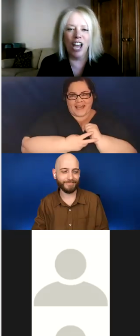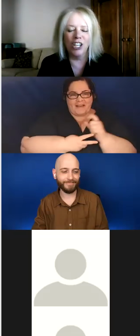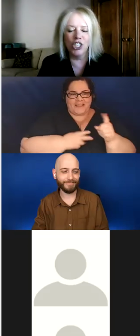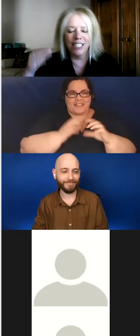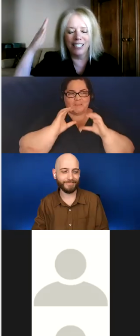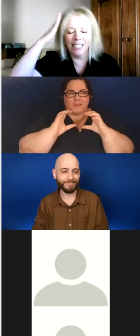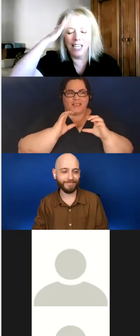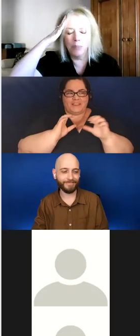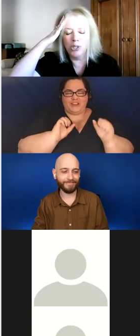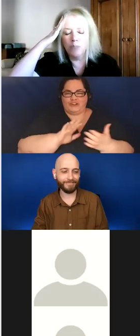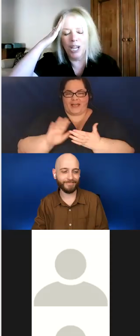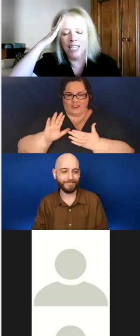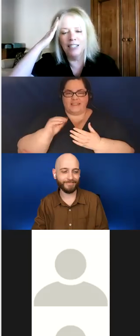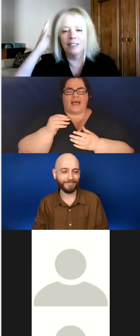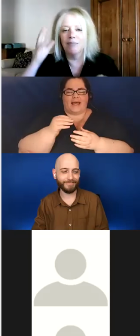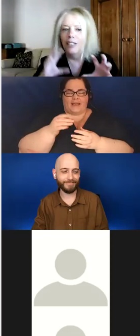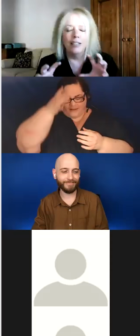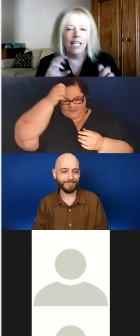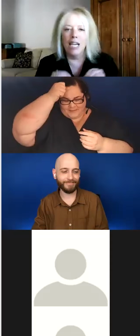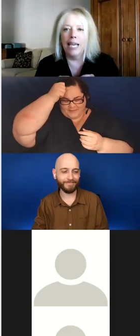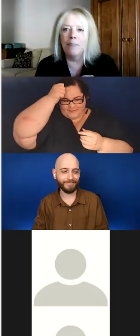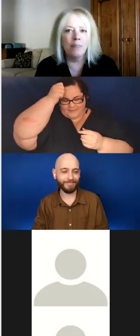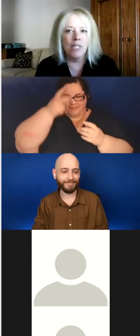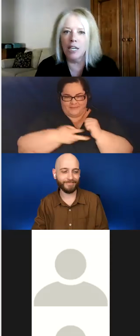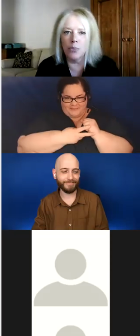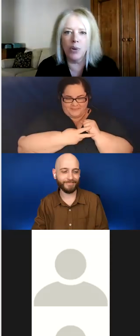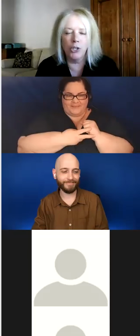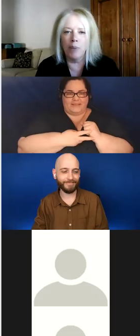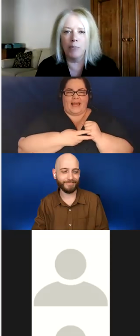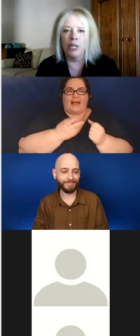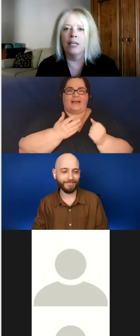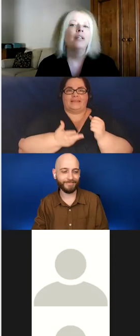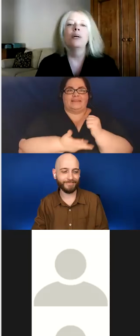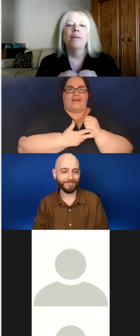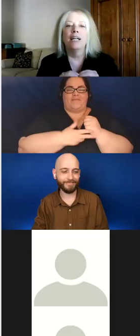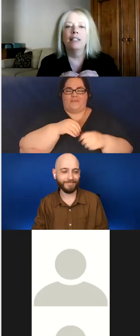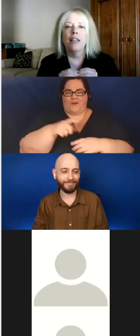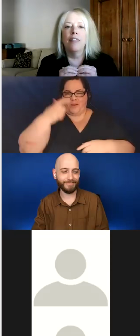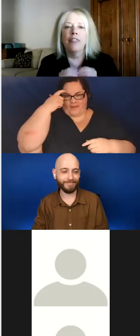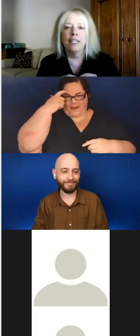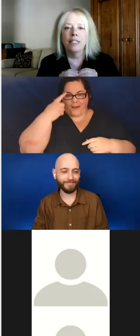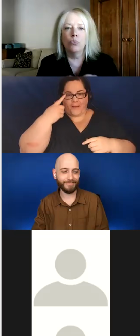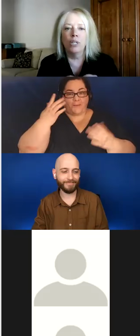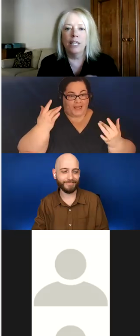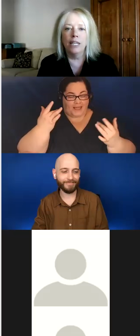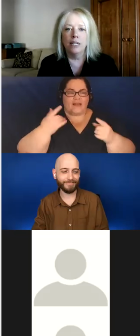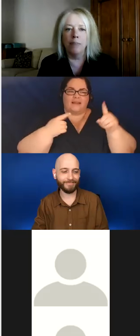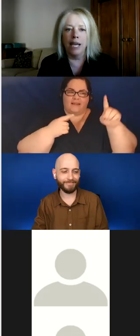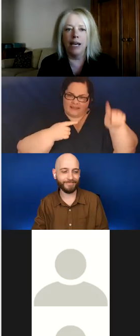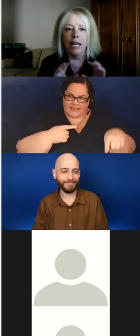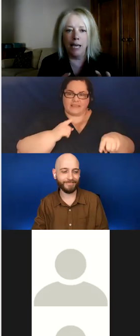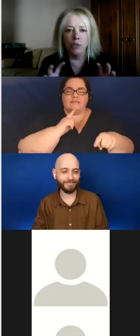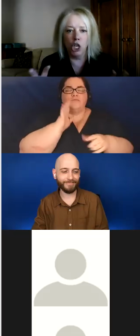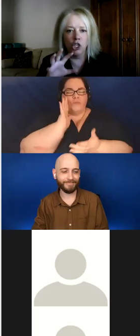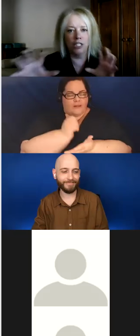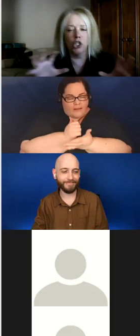communication strategies and keep them in your brain and keep them tucked away in your memory, because this is really going to make